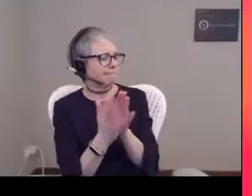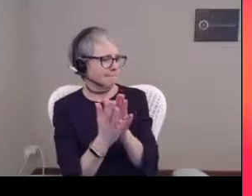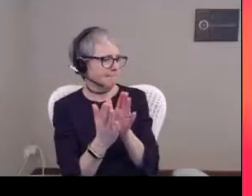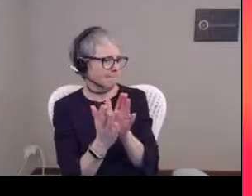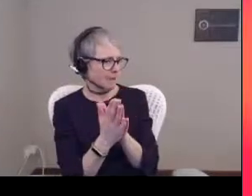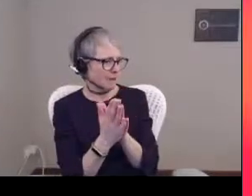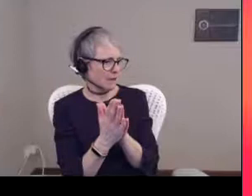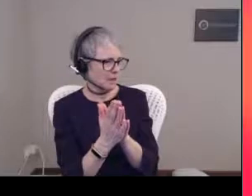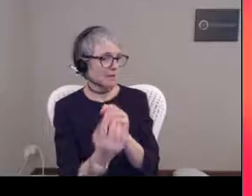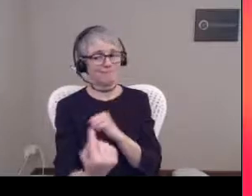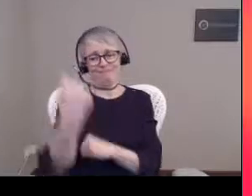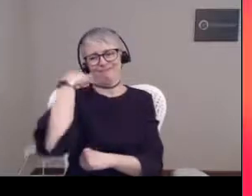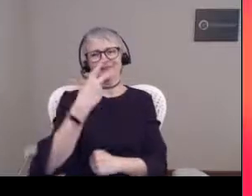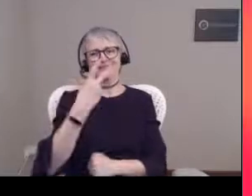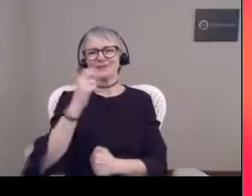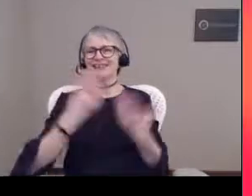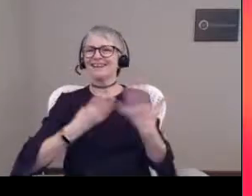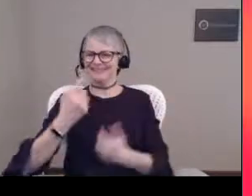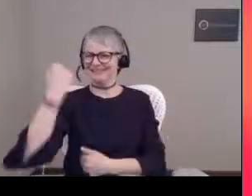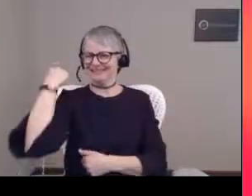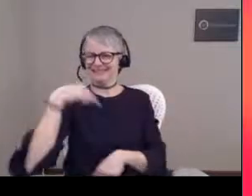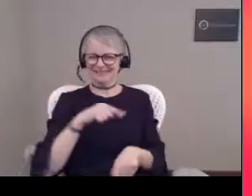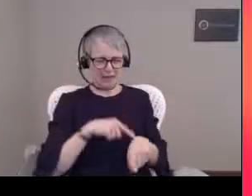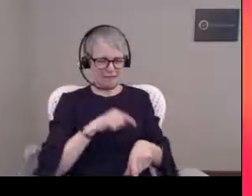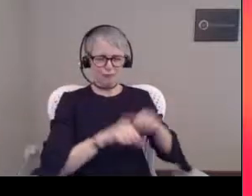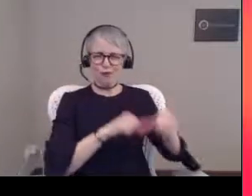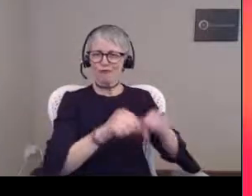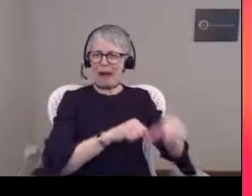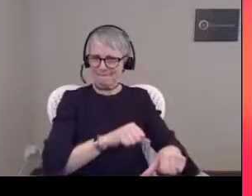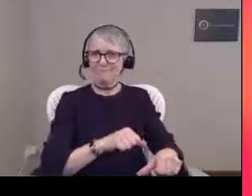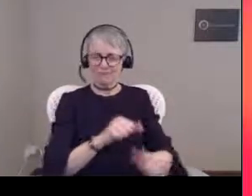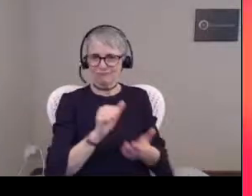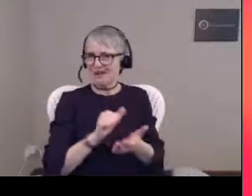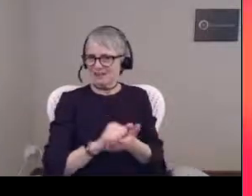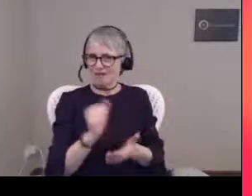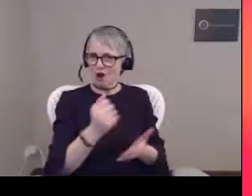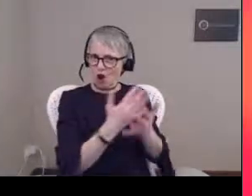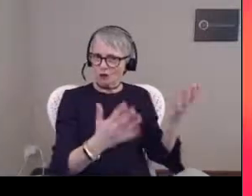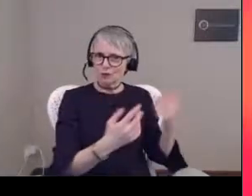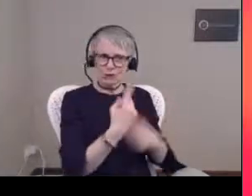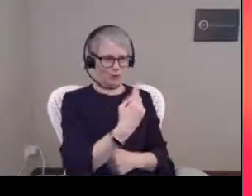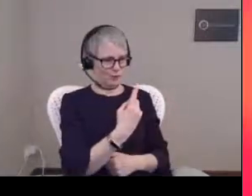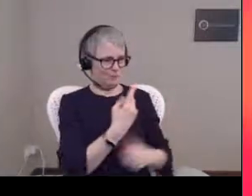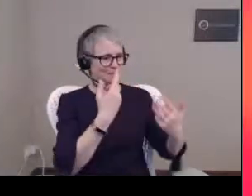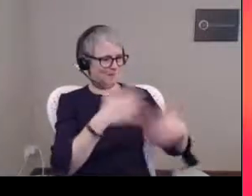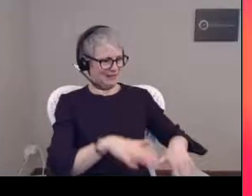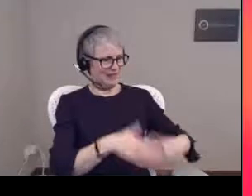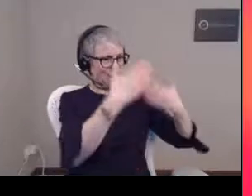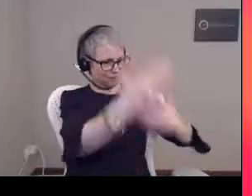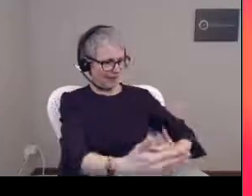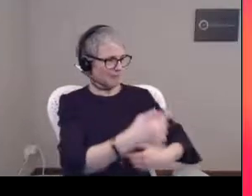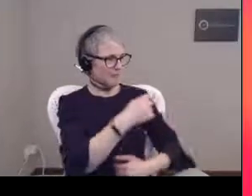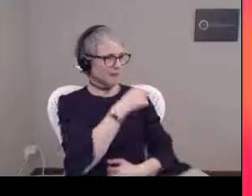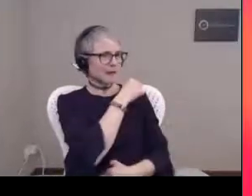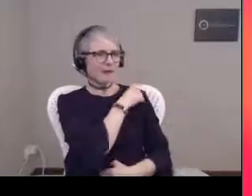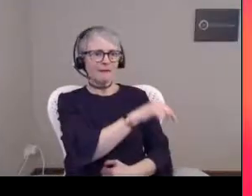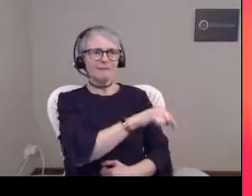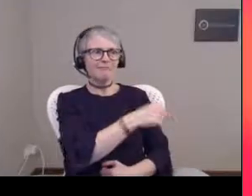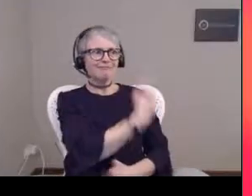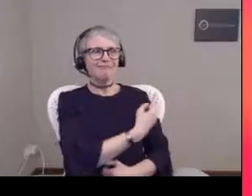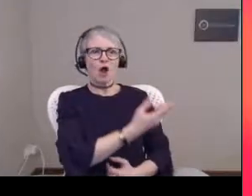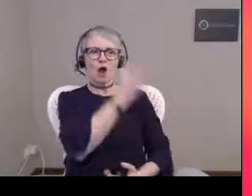back in 2019 is we had a lot of people who had finished in a certain industry and had sort of taught themselves, for example, with technology,